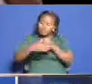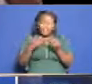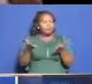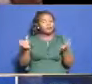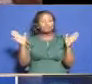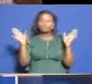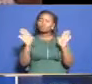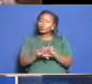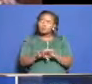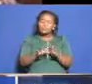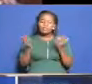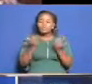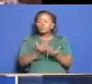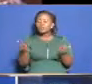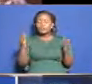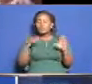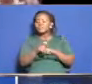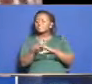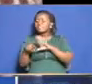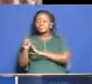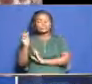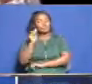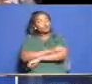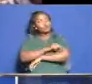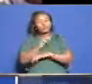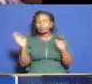watoto hawaendi, na pia